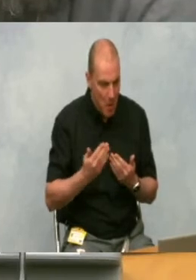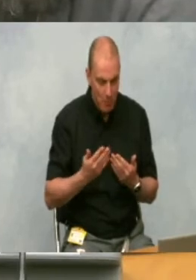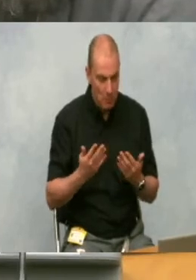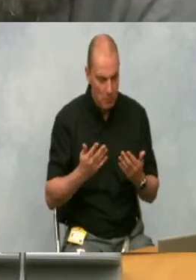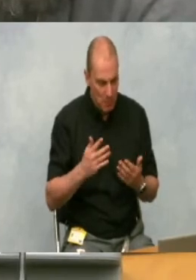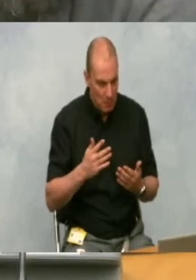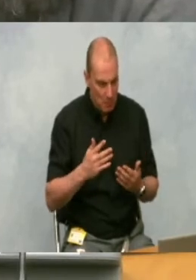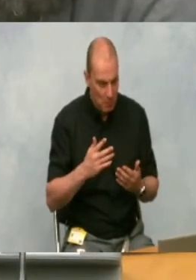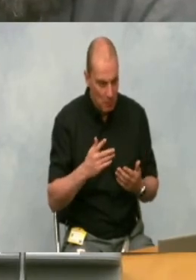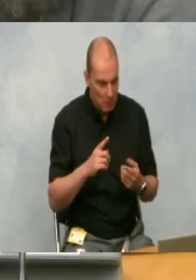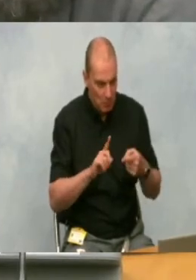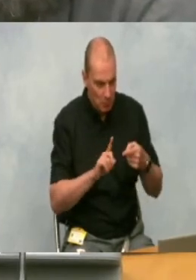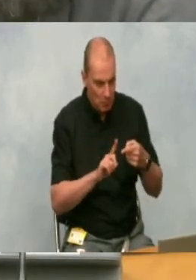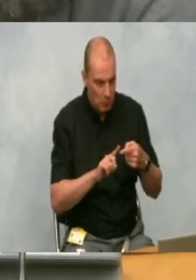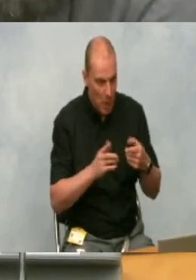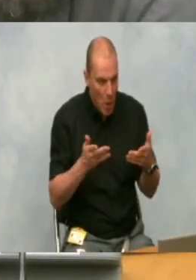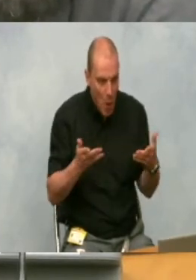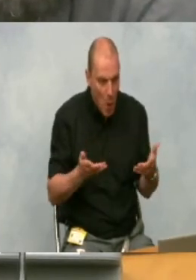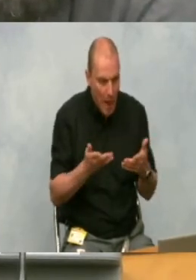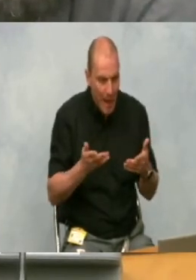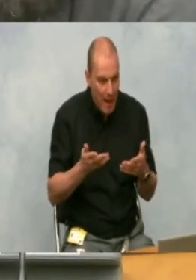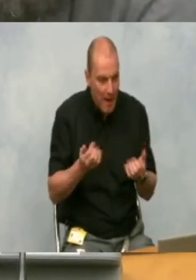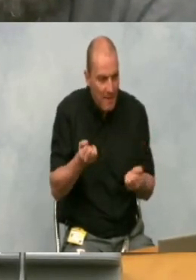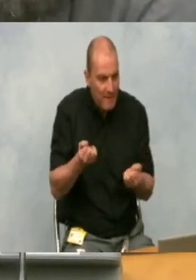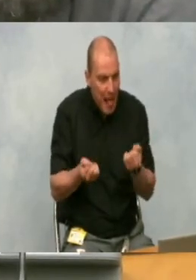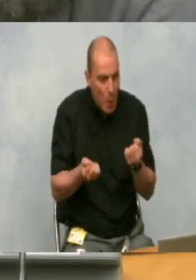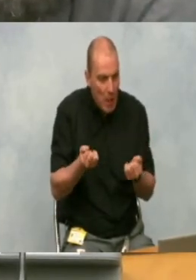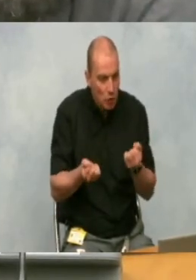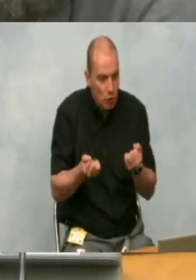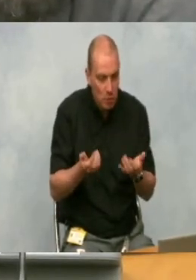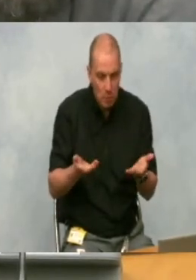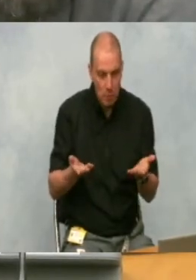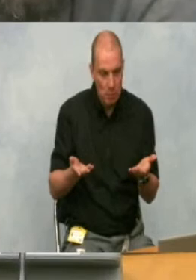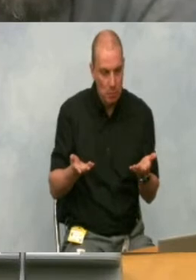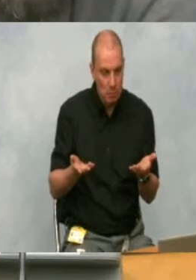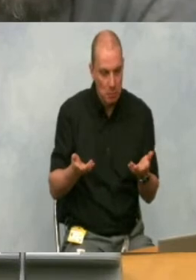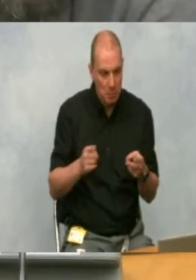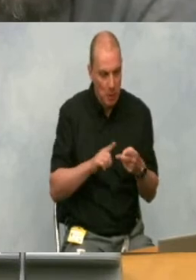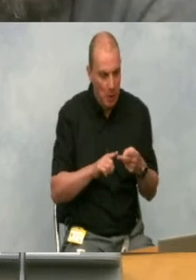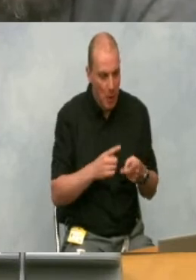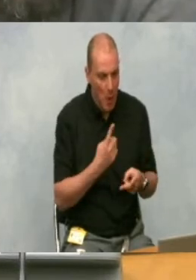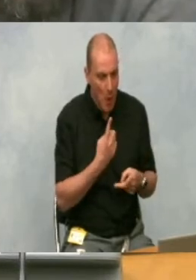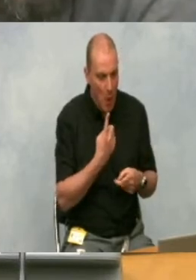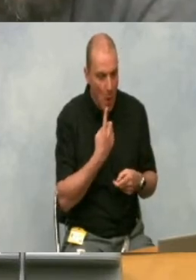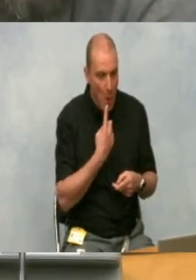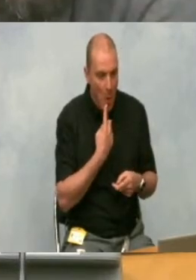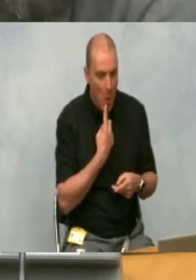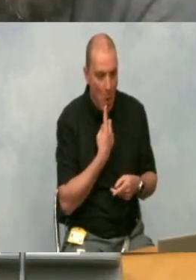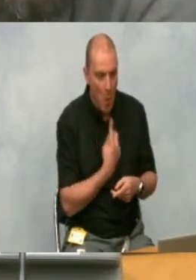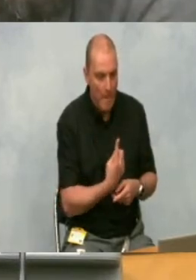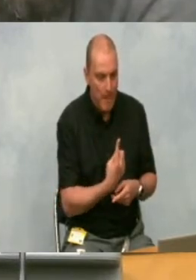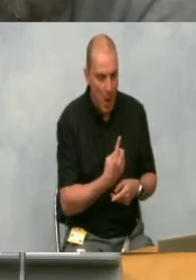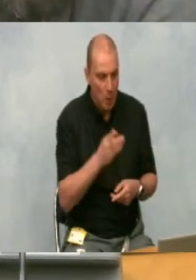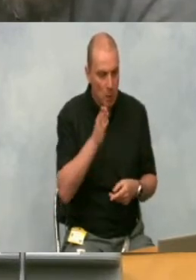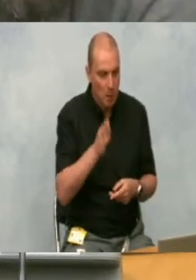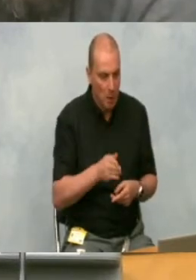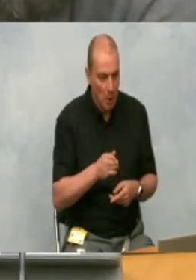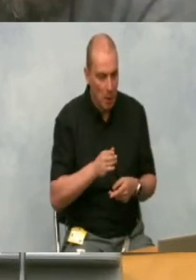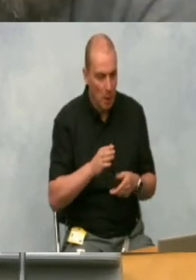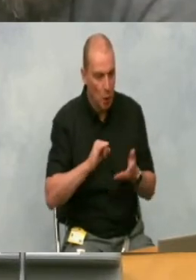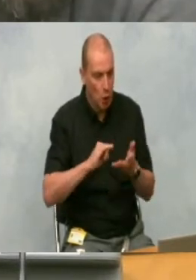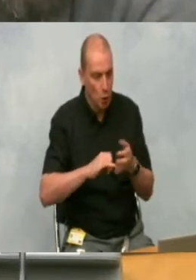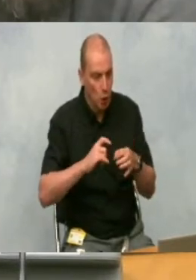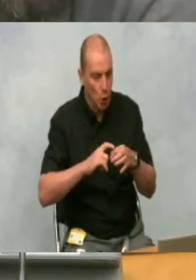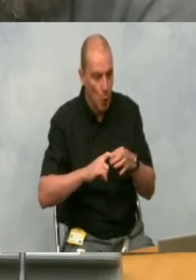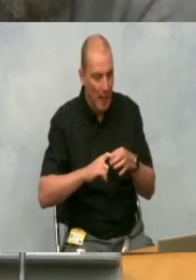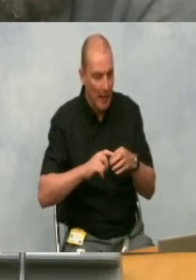done by a surveyor prior to the building being marketed, and a £1 per square foot target